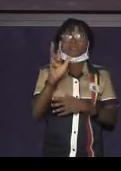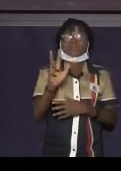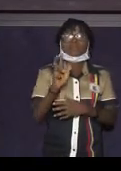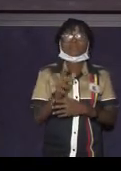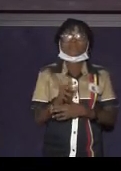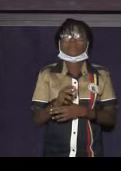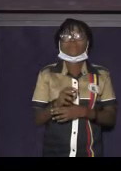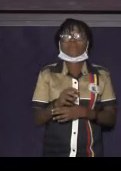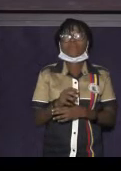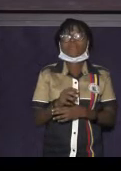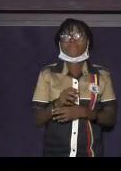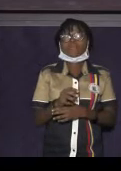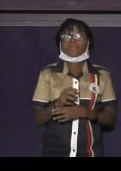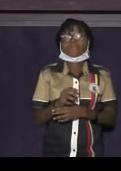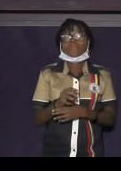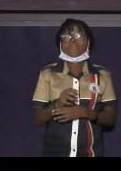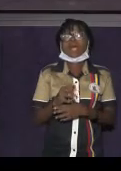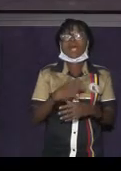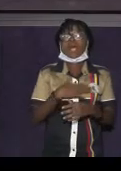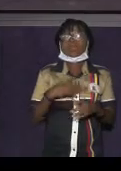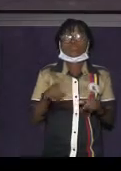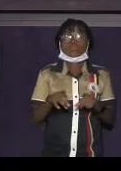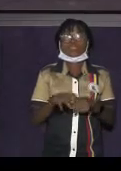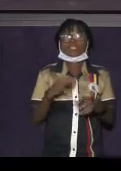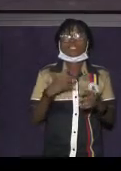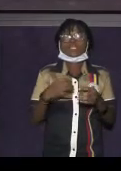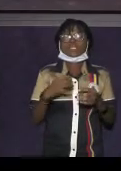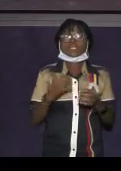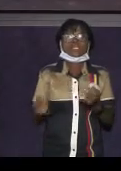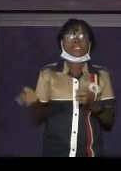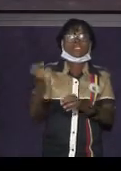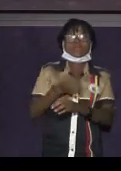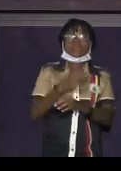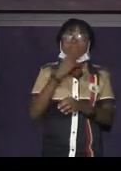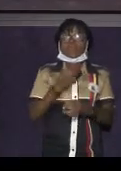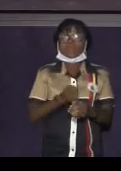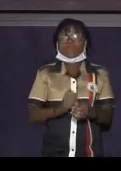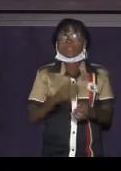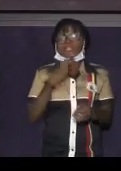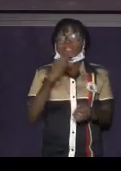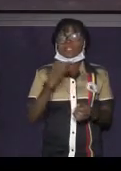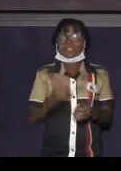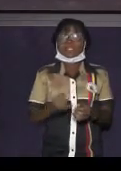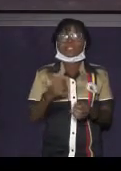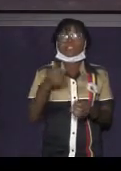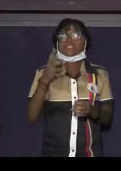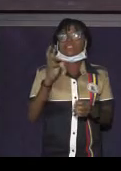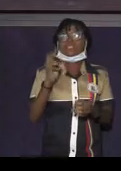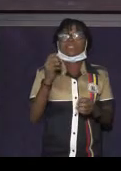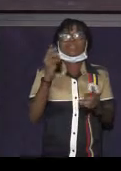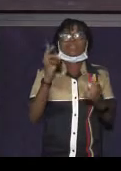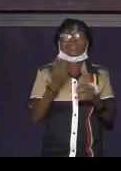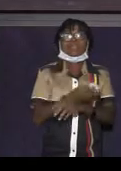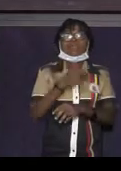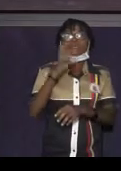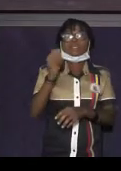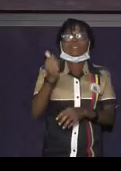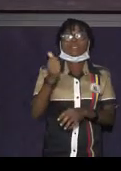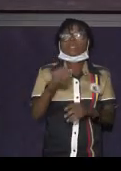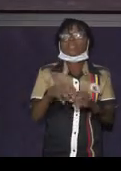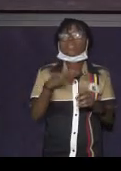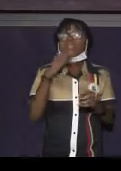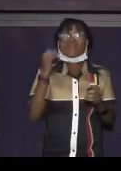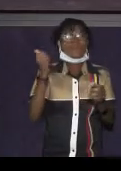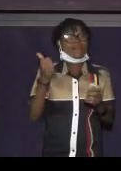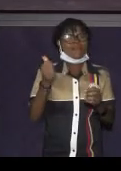3. And so instead of writing 16 times a, we write 16 times 3. And that is why they call a variable. A can